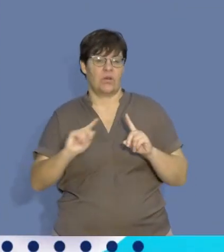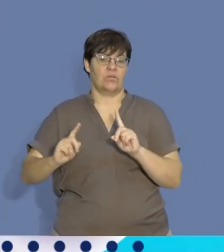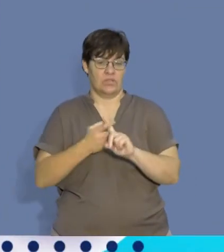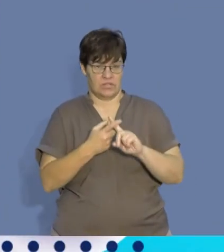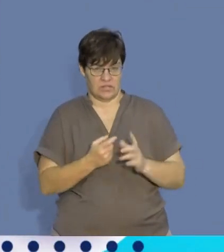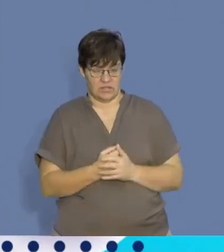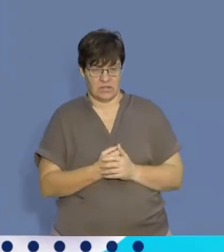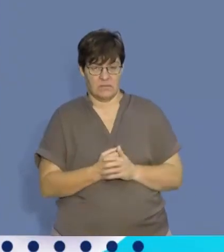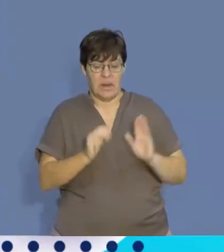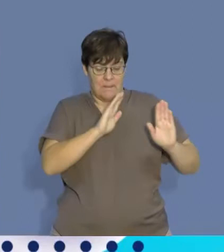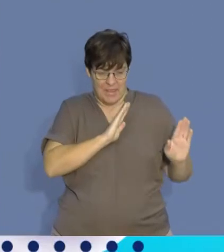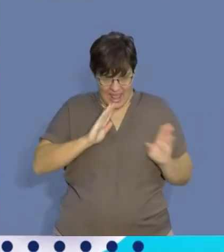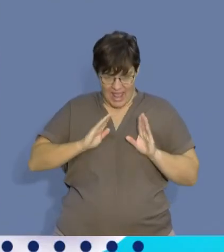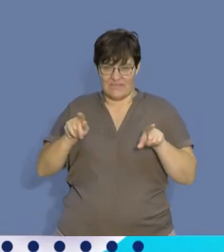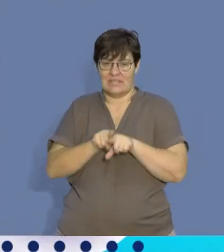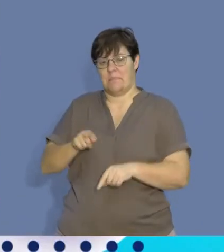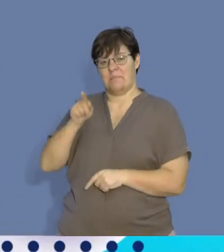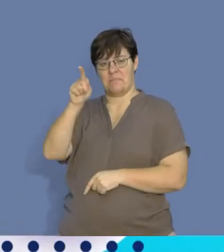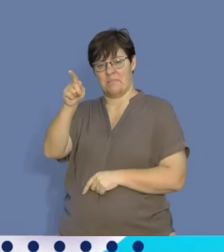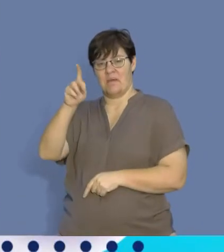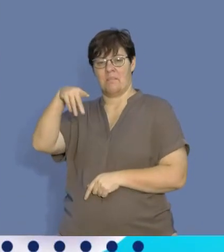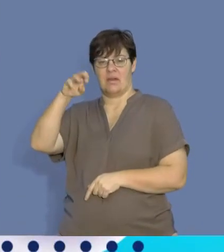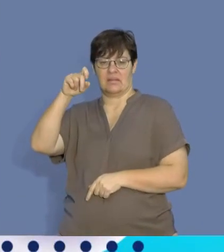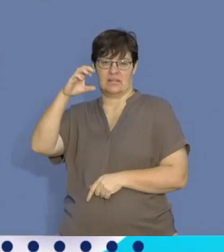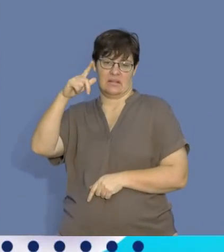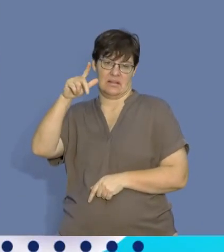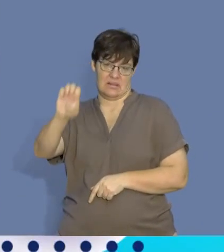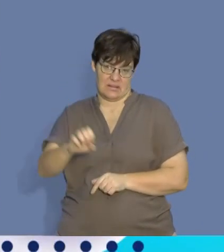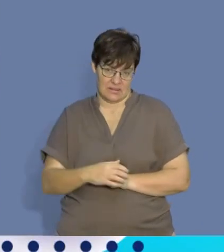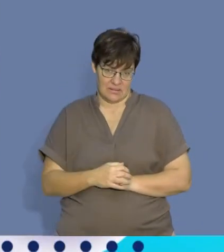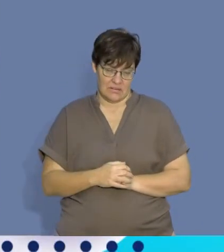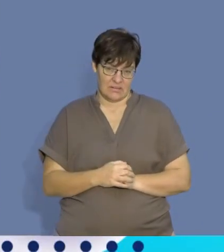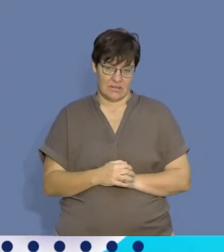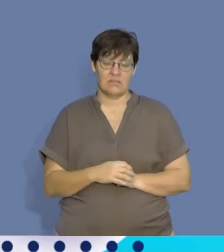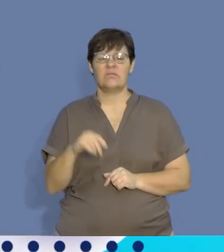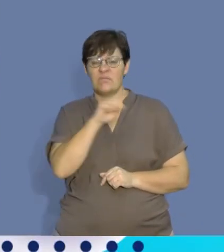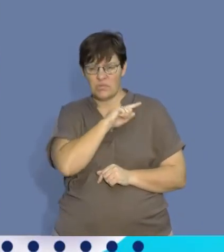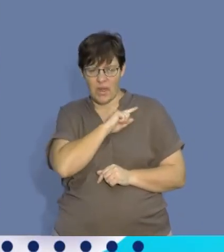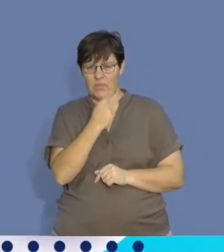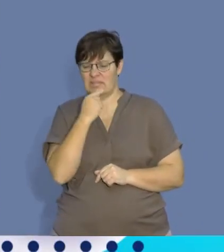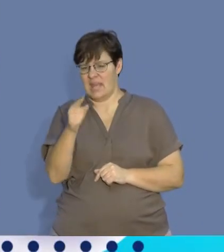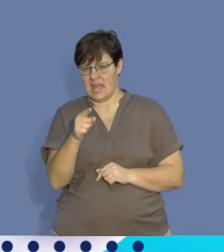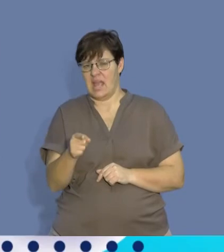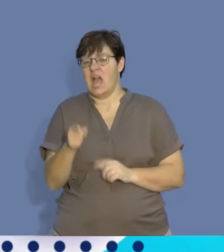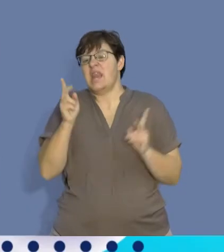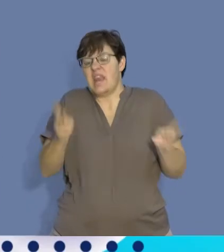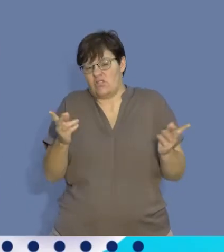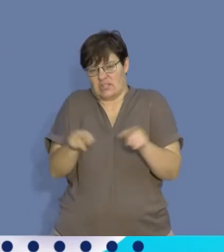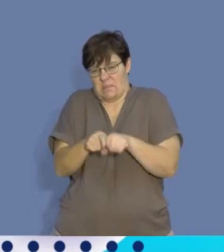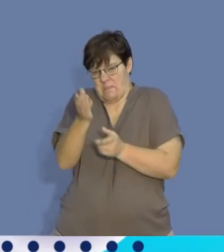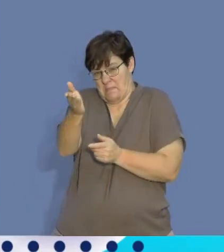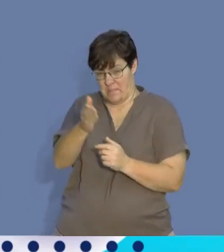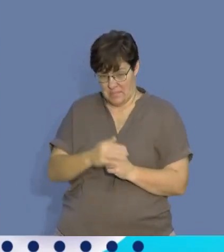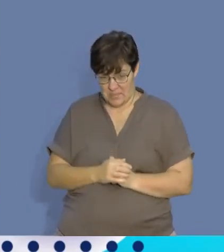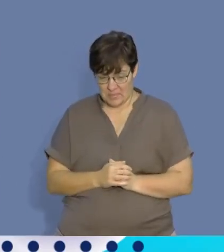It's behaving like a particle. So we say it has a particle nature. All